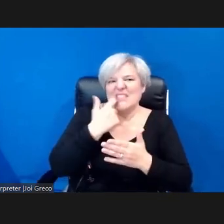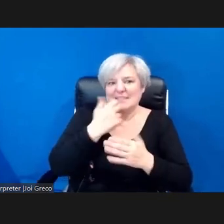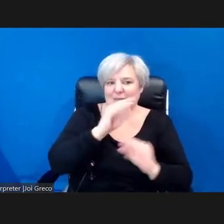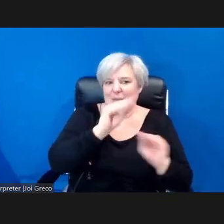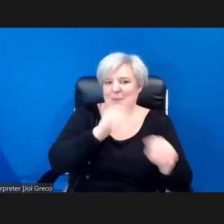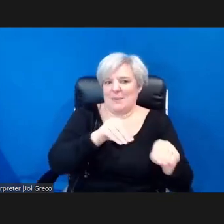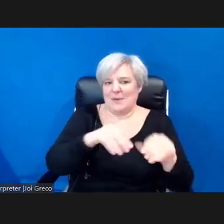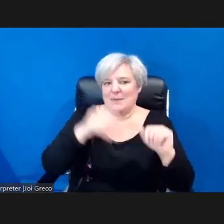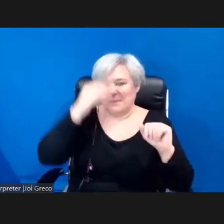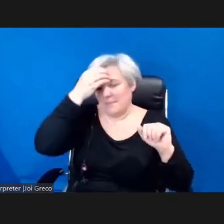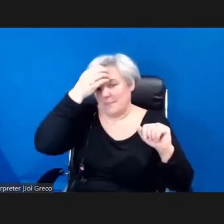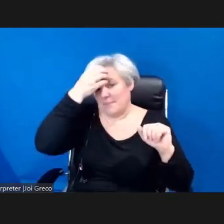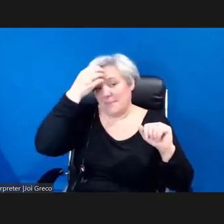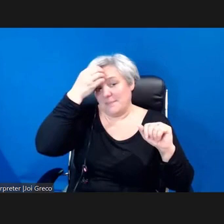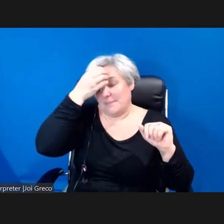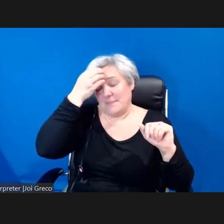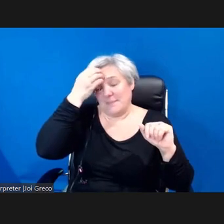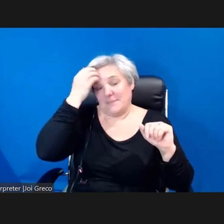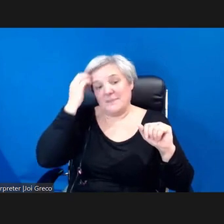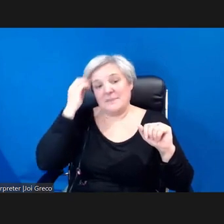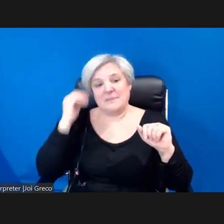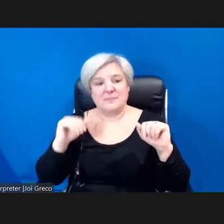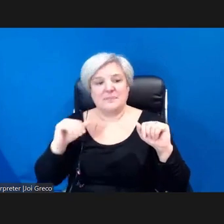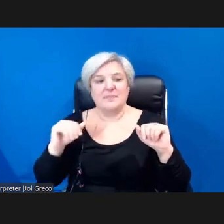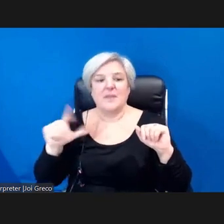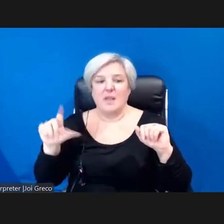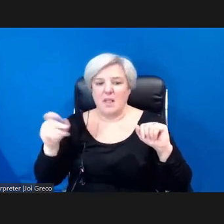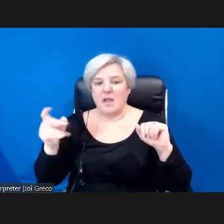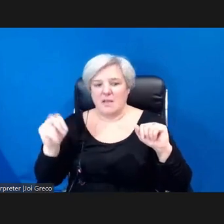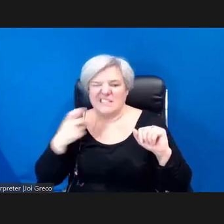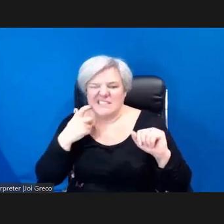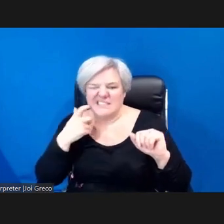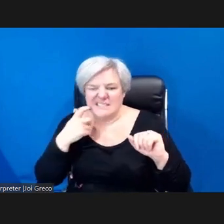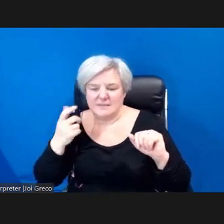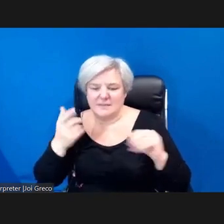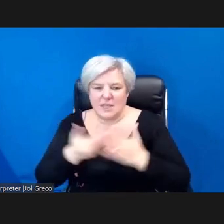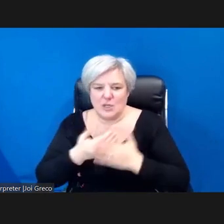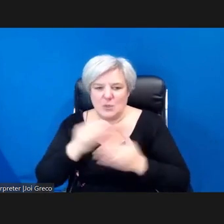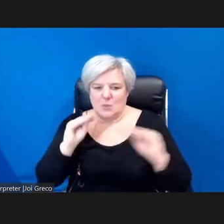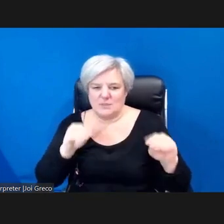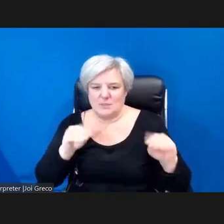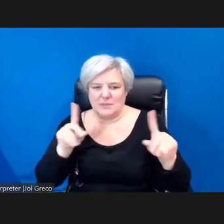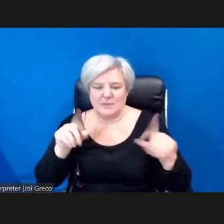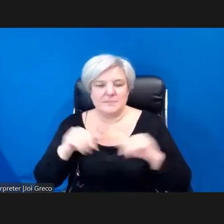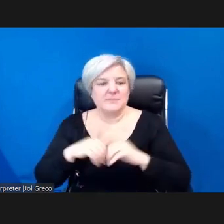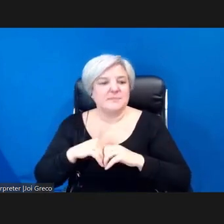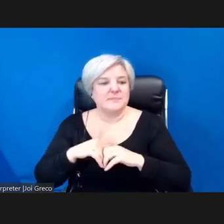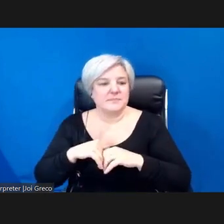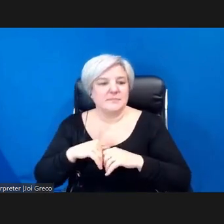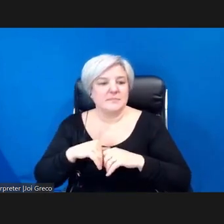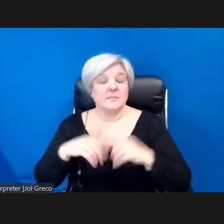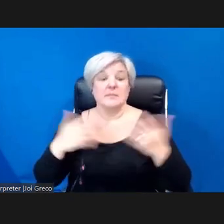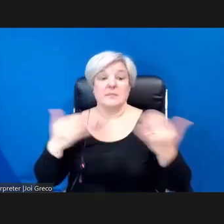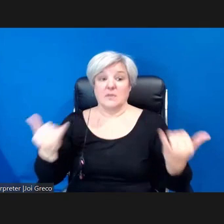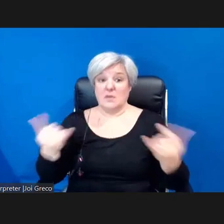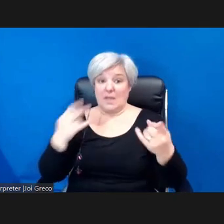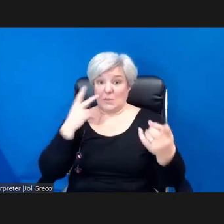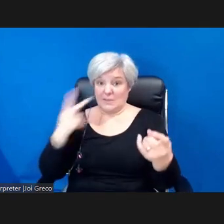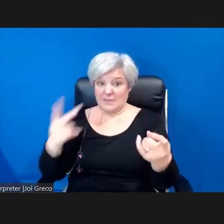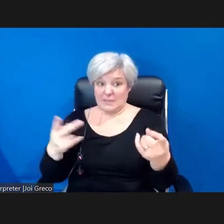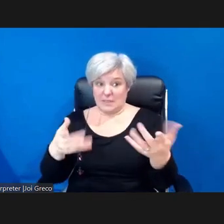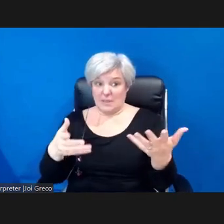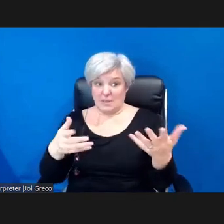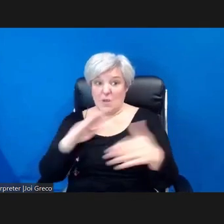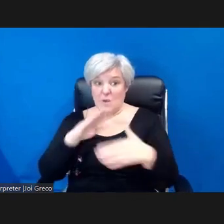like. So let's take a quick minute to log in as the new birth facility that I just added. So you can